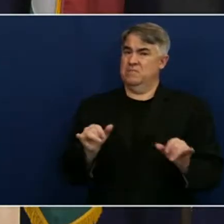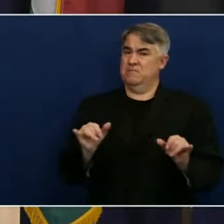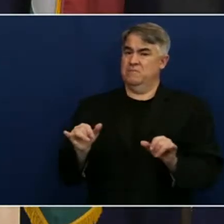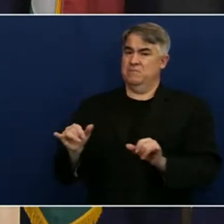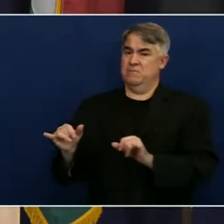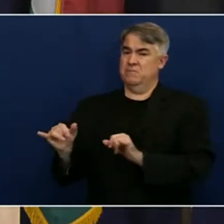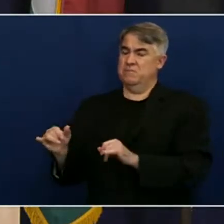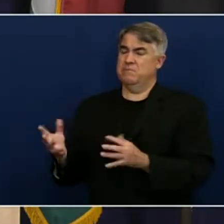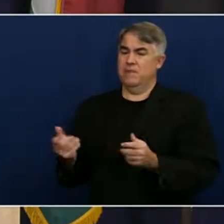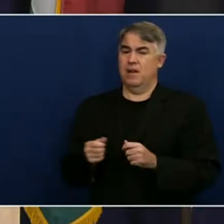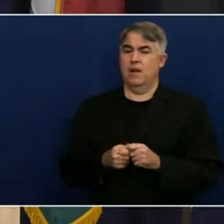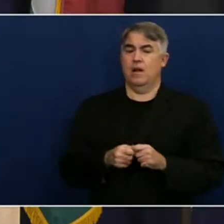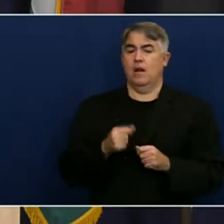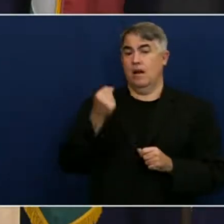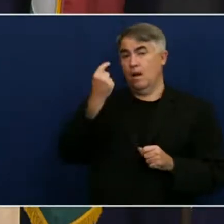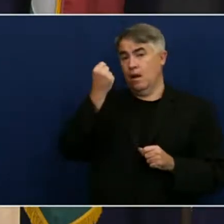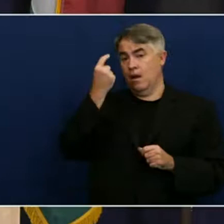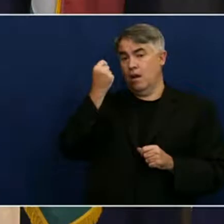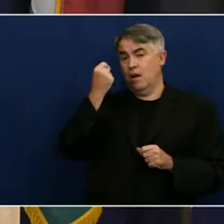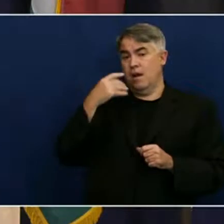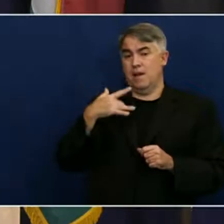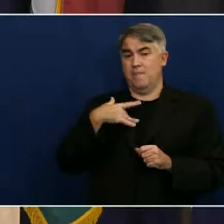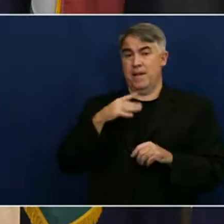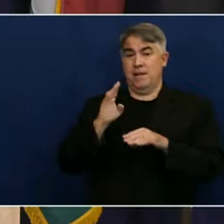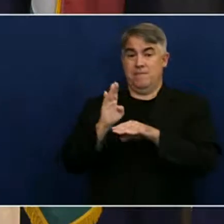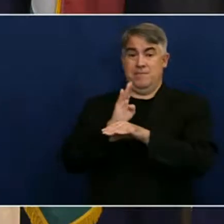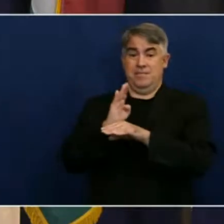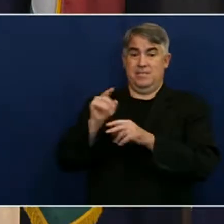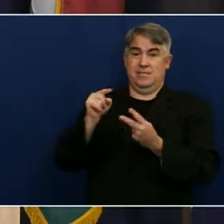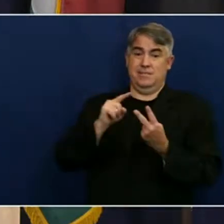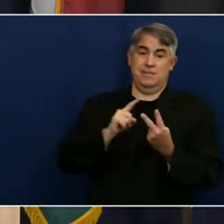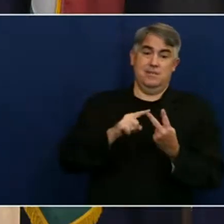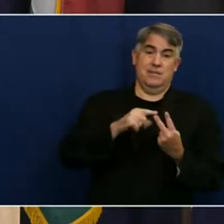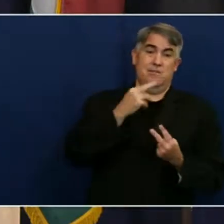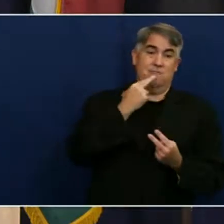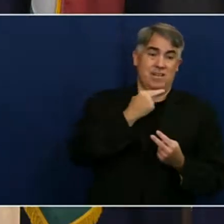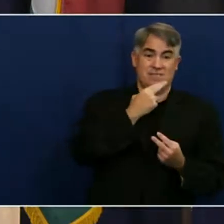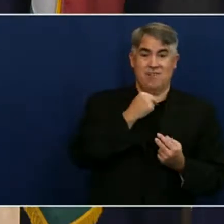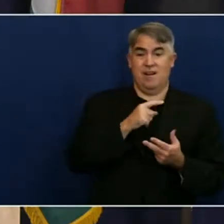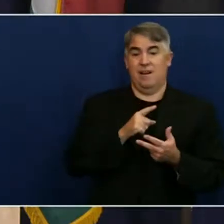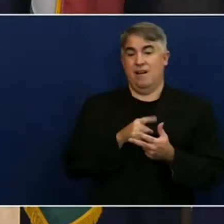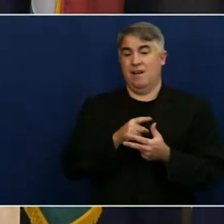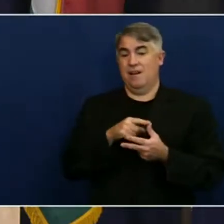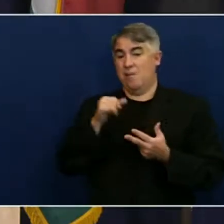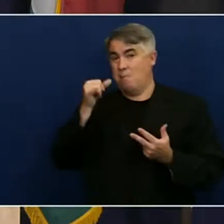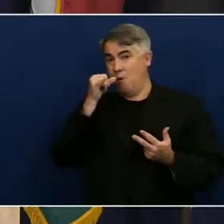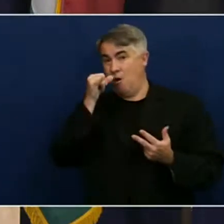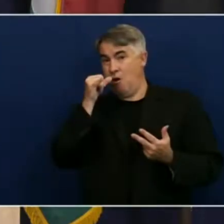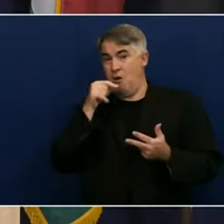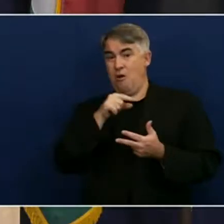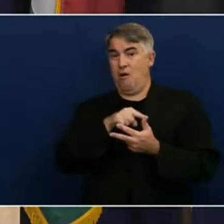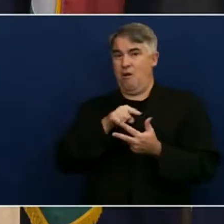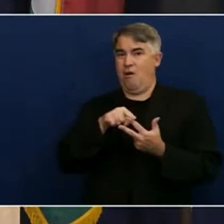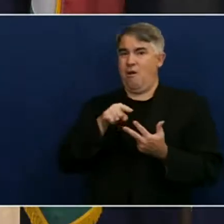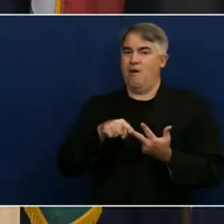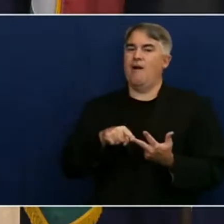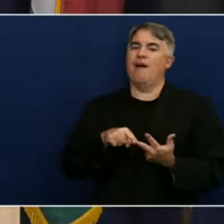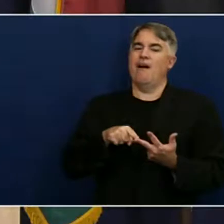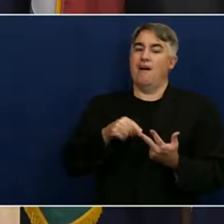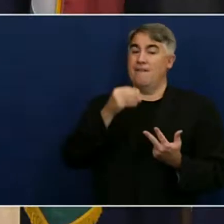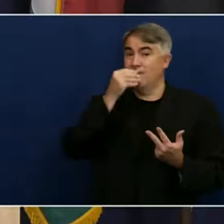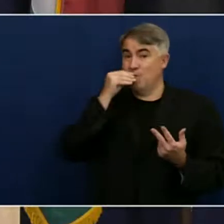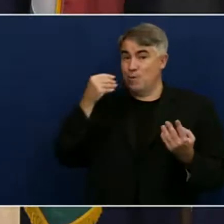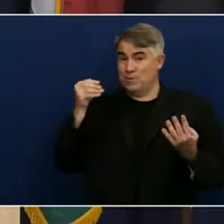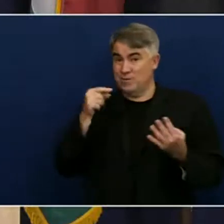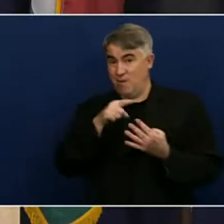settings, businesses, also restaurants and bars would be second, grocery stores,